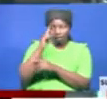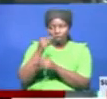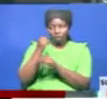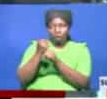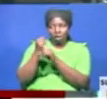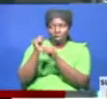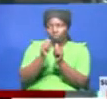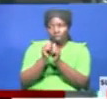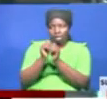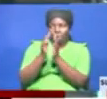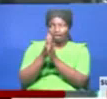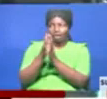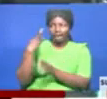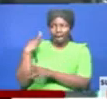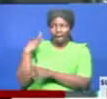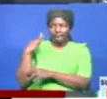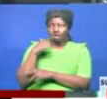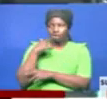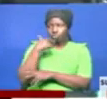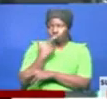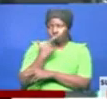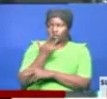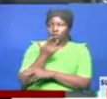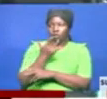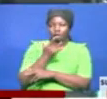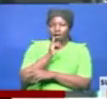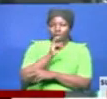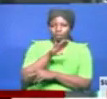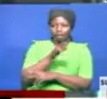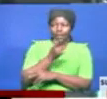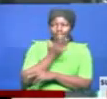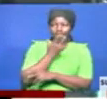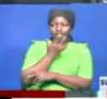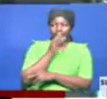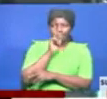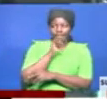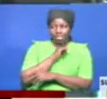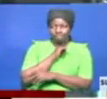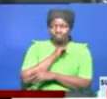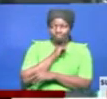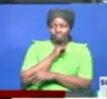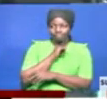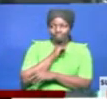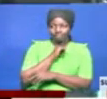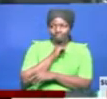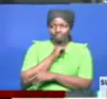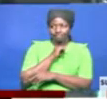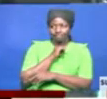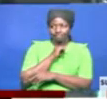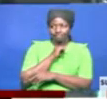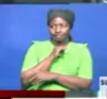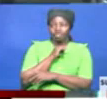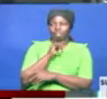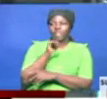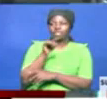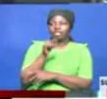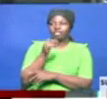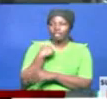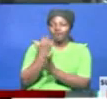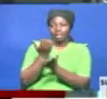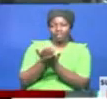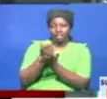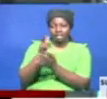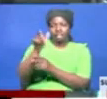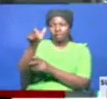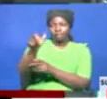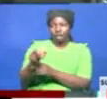a candidate who was favored by IEBC chair. And there was evidence that this person was really